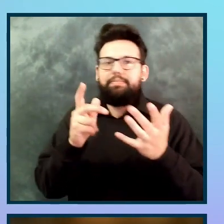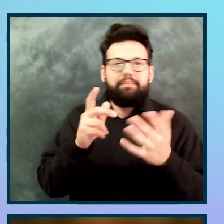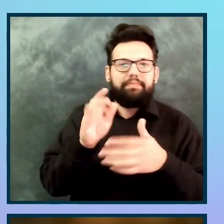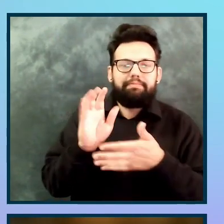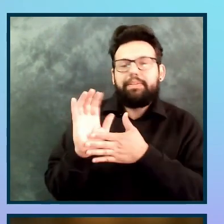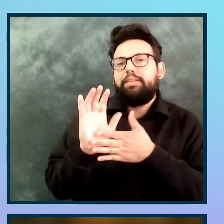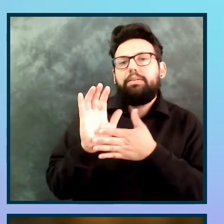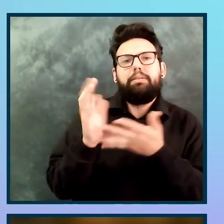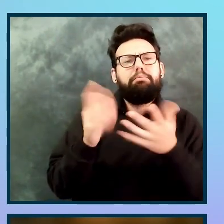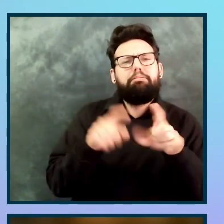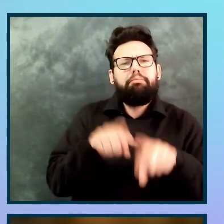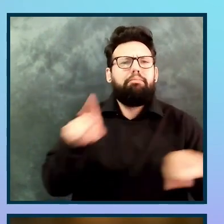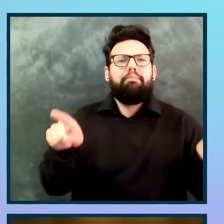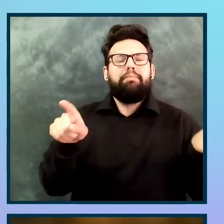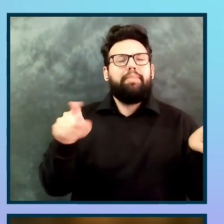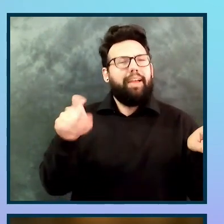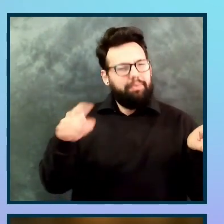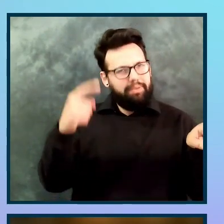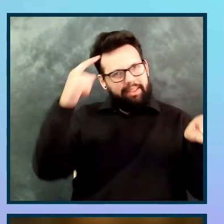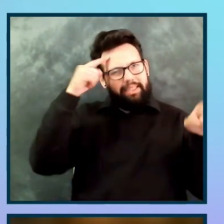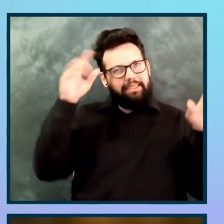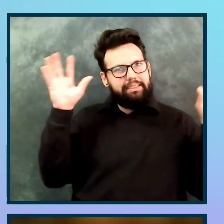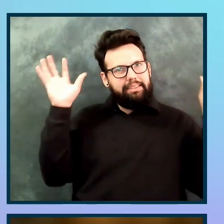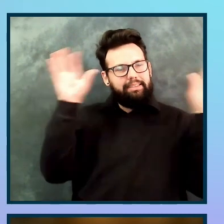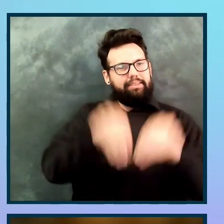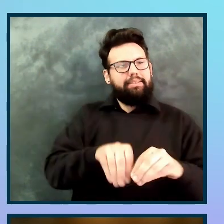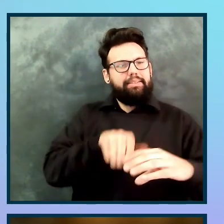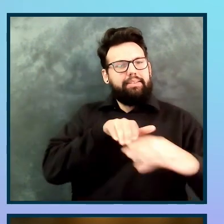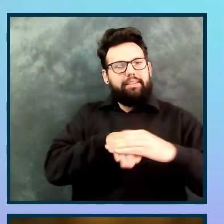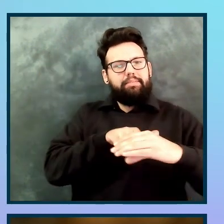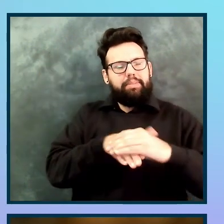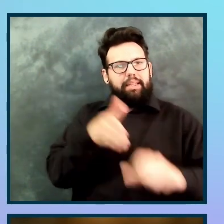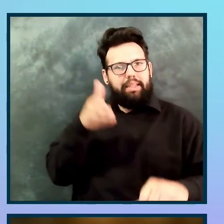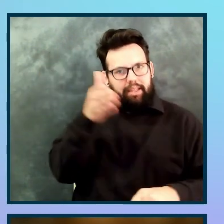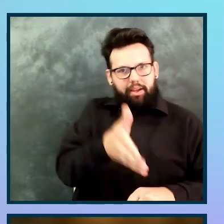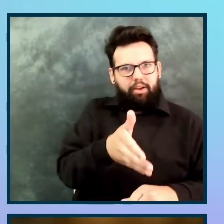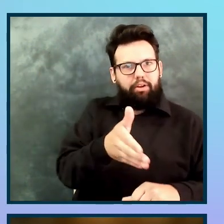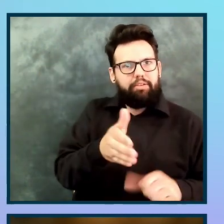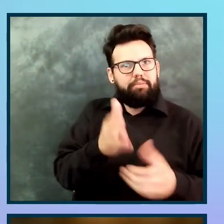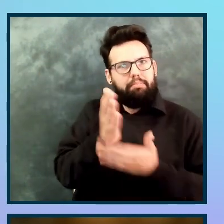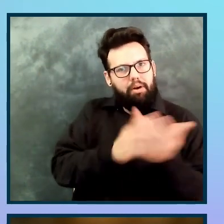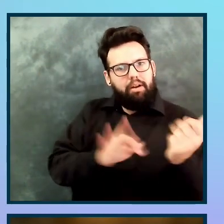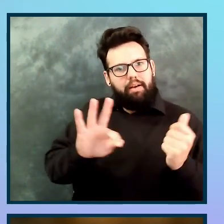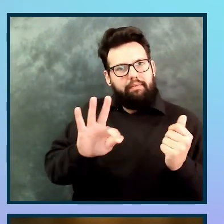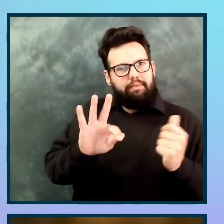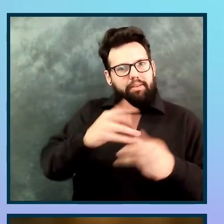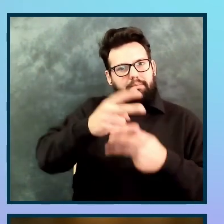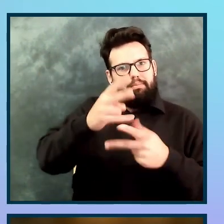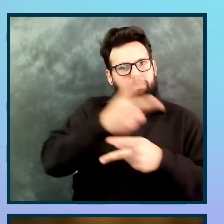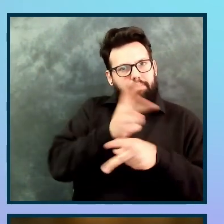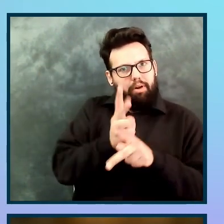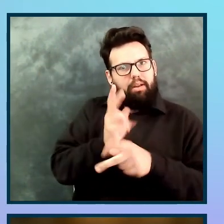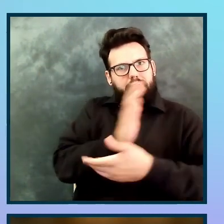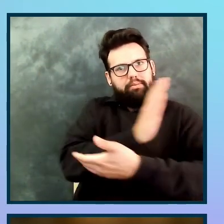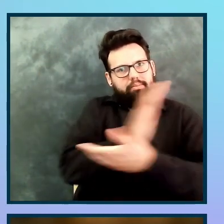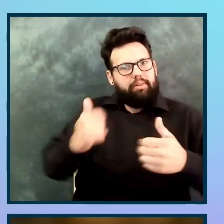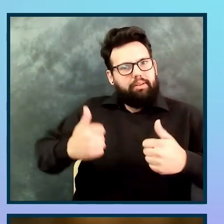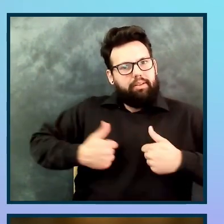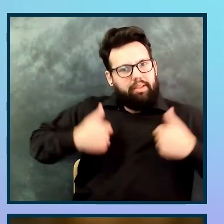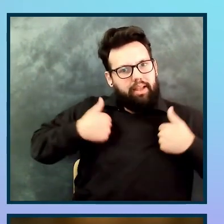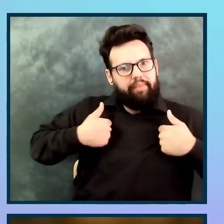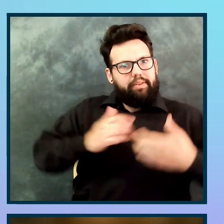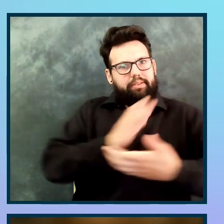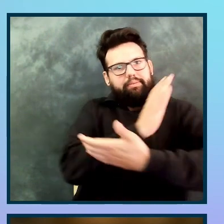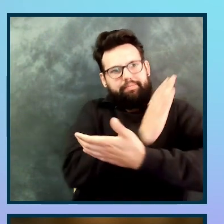infusing accessibility into the product development lifecycle. And this means that we have to think of accessibility by design. Since we're not just